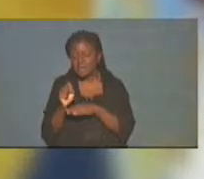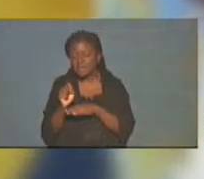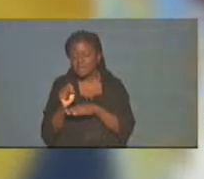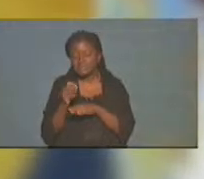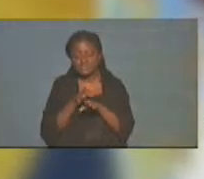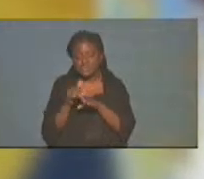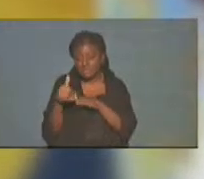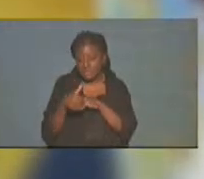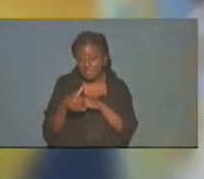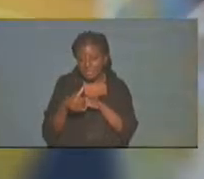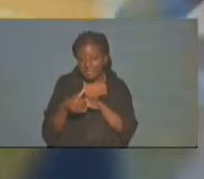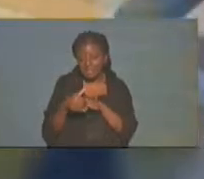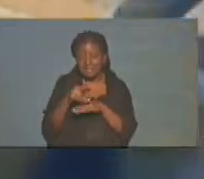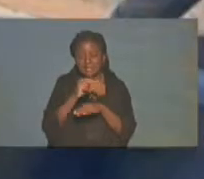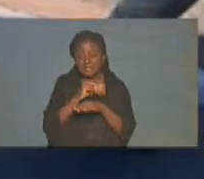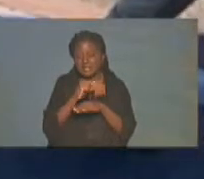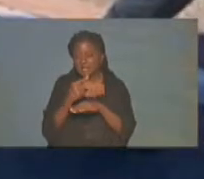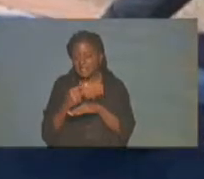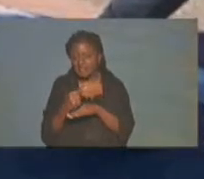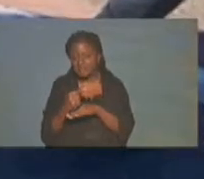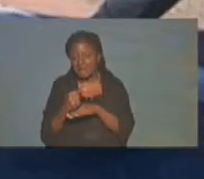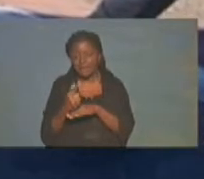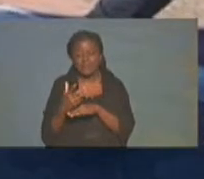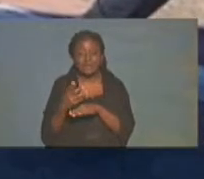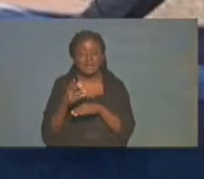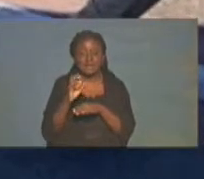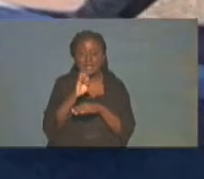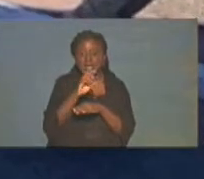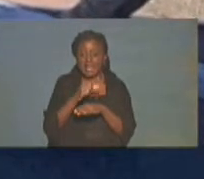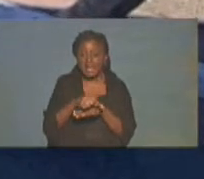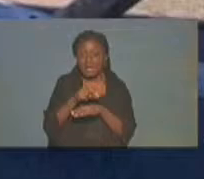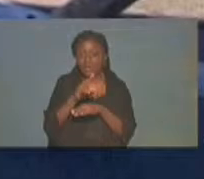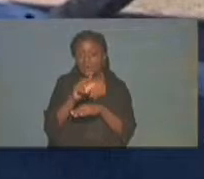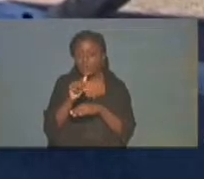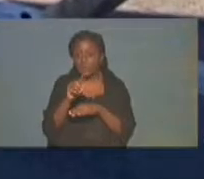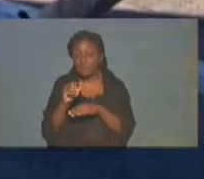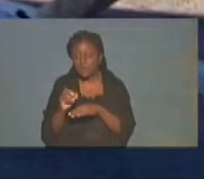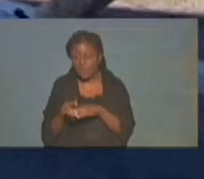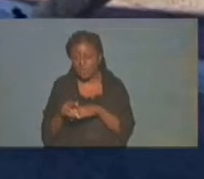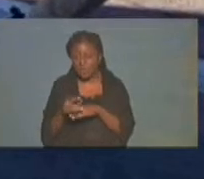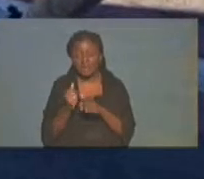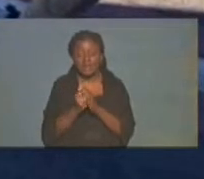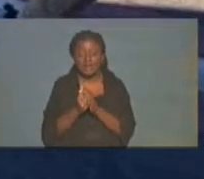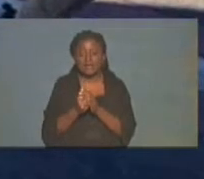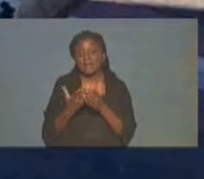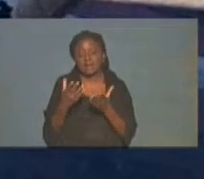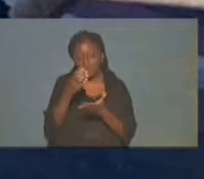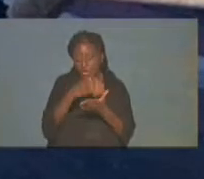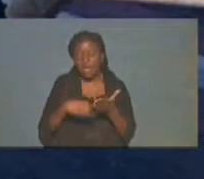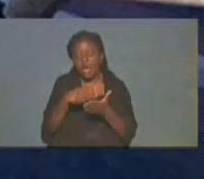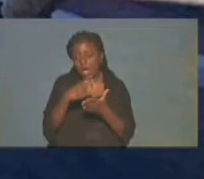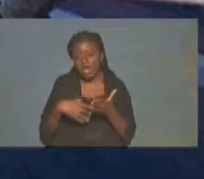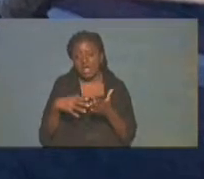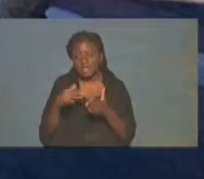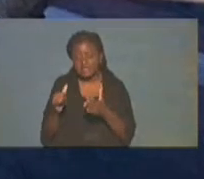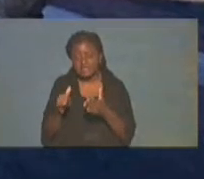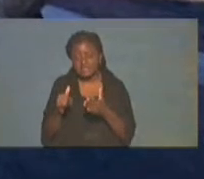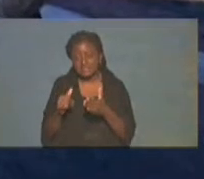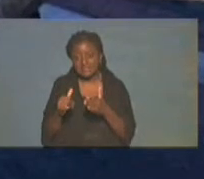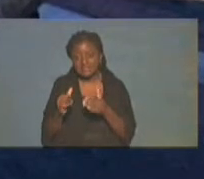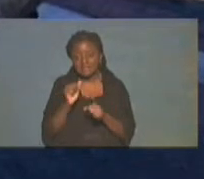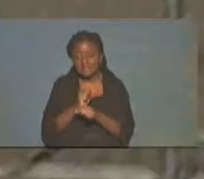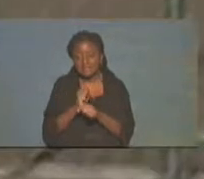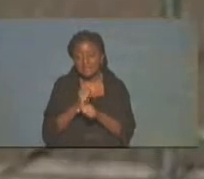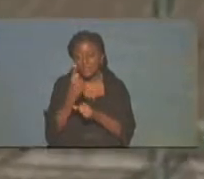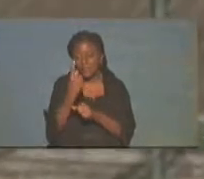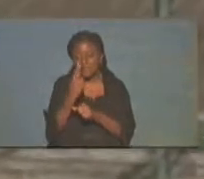Ecuador, Brazil, and Azerbaijan. No doubt, a costly exercise. According to the minister, in one case, a